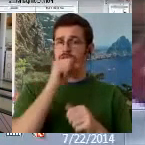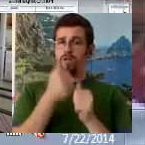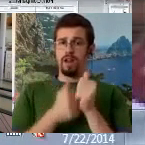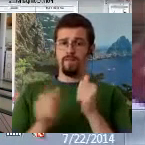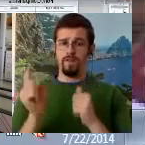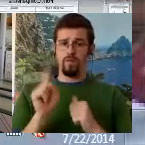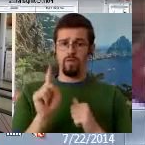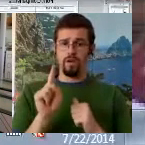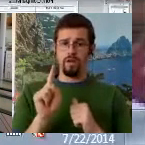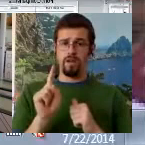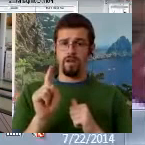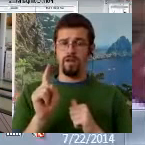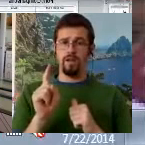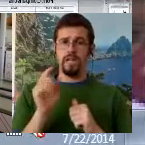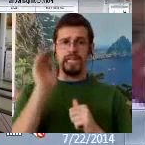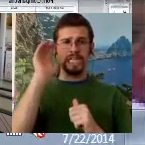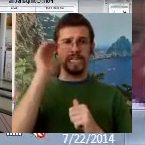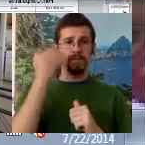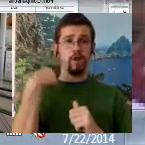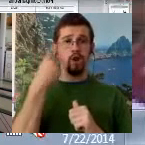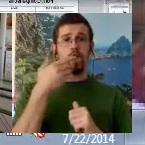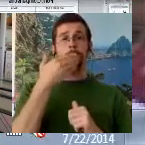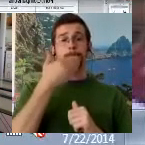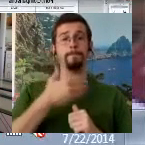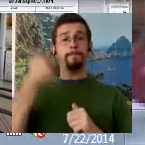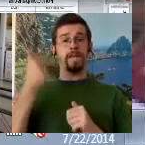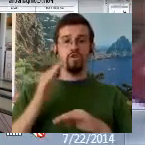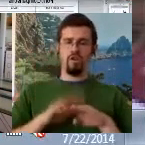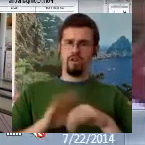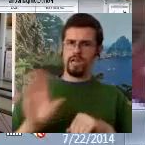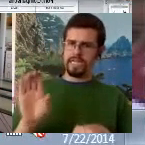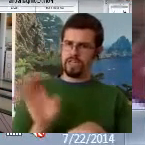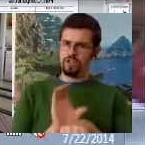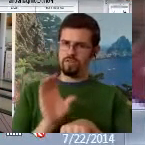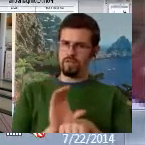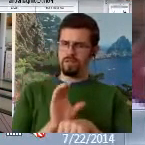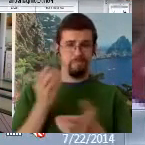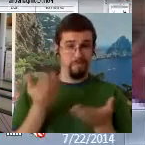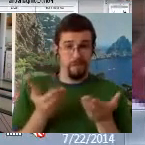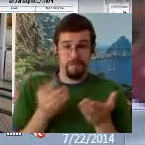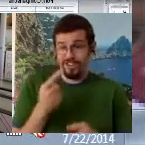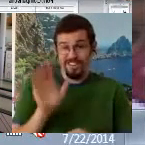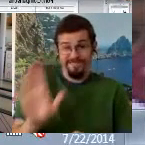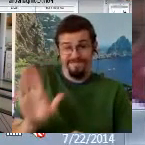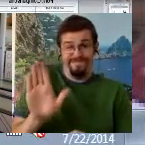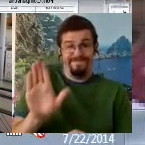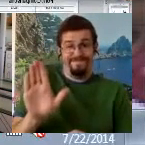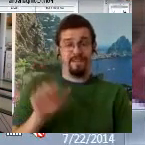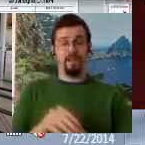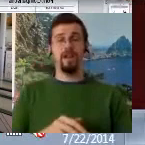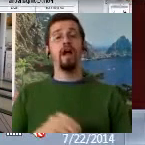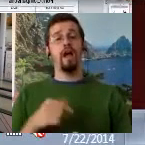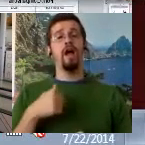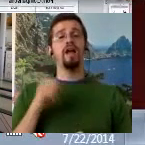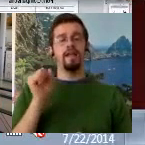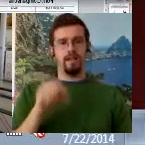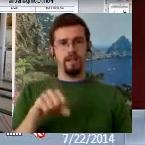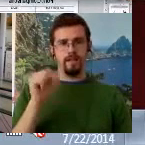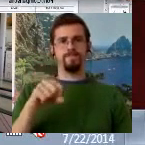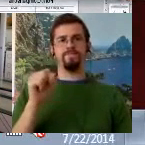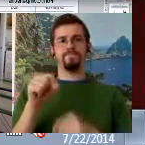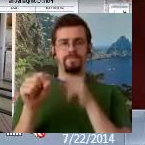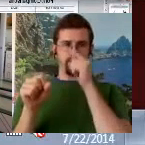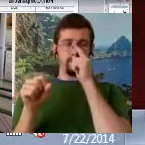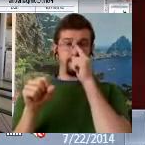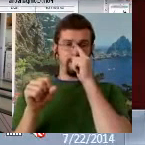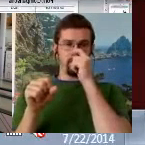to have it looking better on his machine. I wonder if that's just a local thing. I don't know. Yeah, that's one of the like